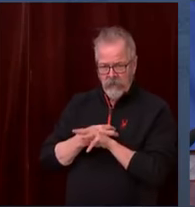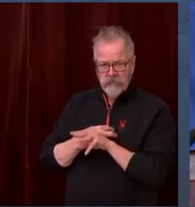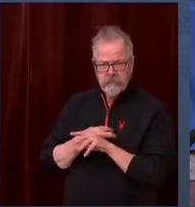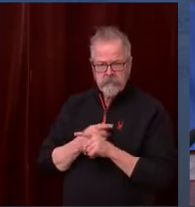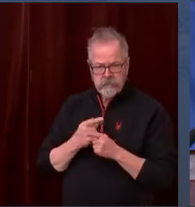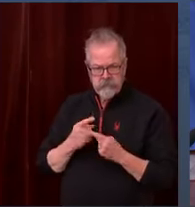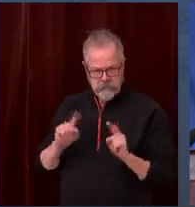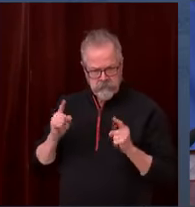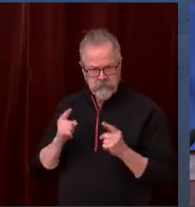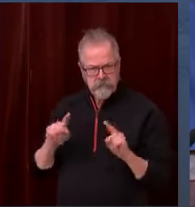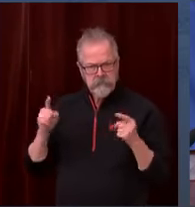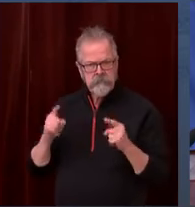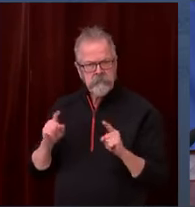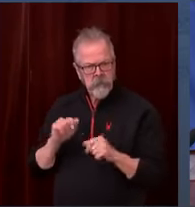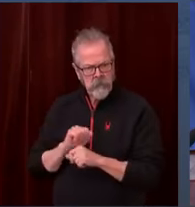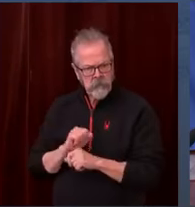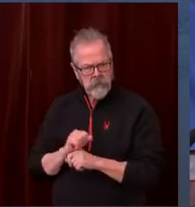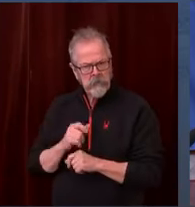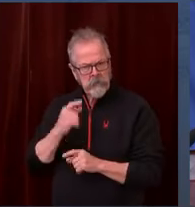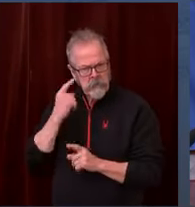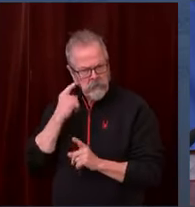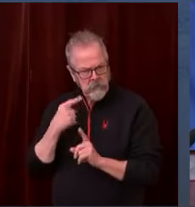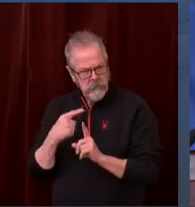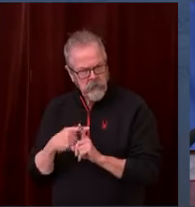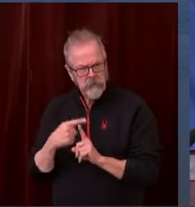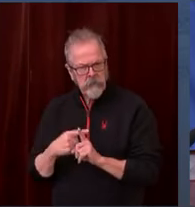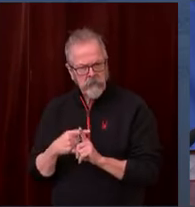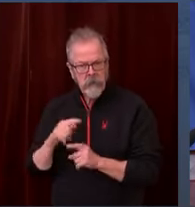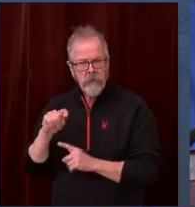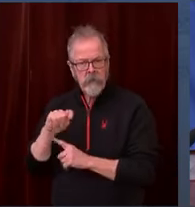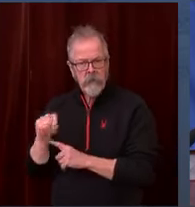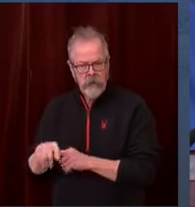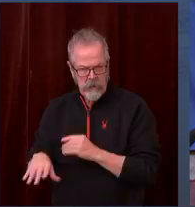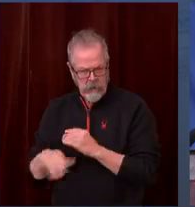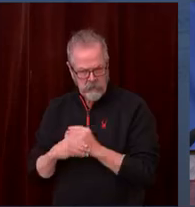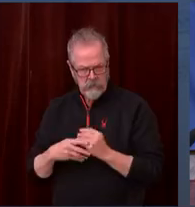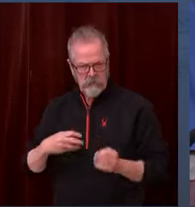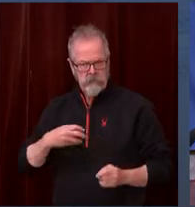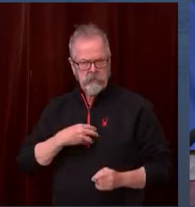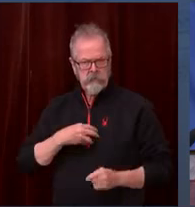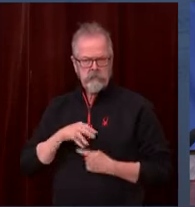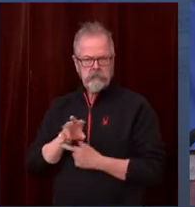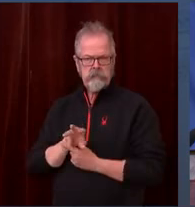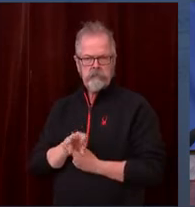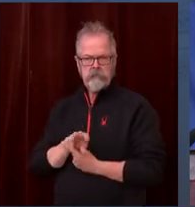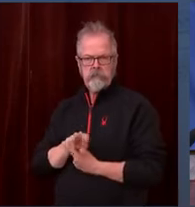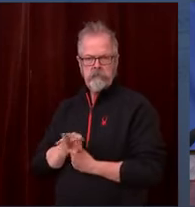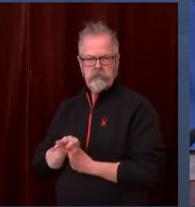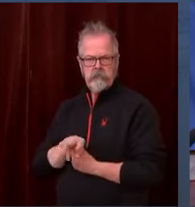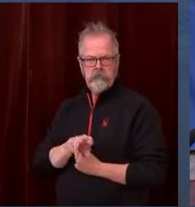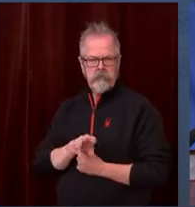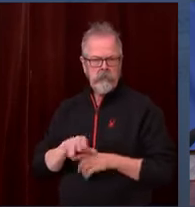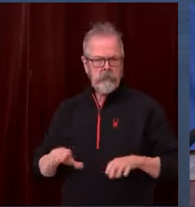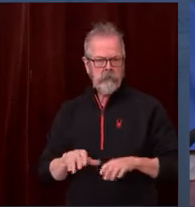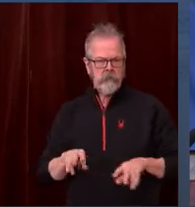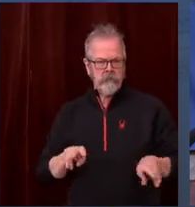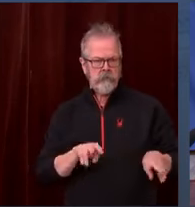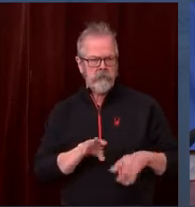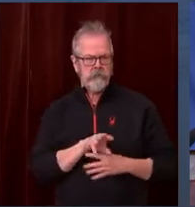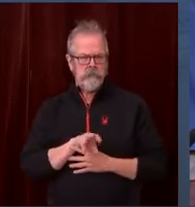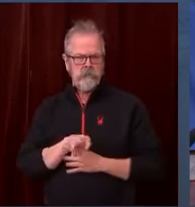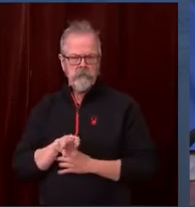So I'm open to those ideas. Ted, would you like to ask a follow-up? Are those